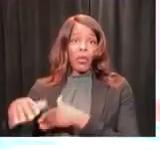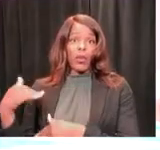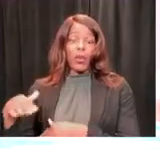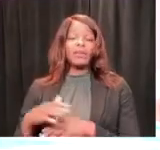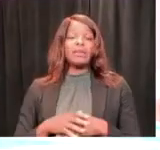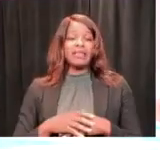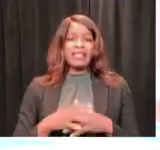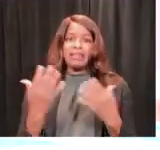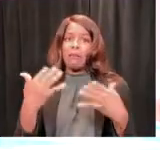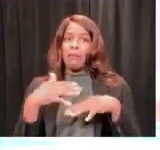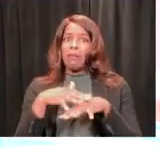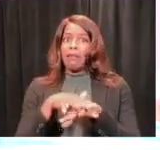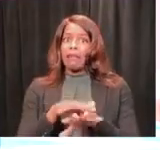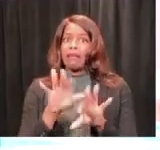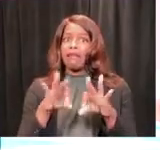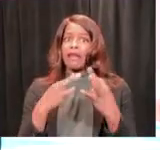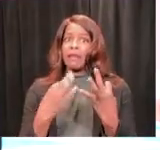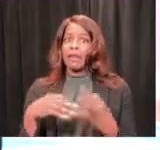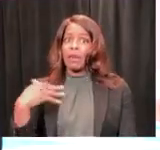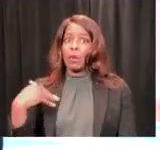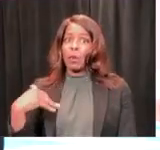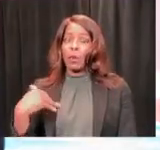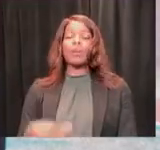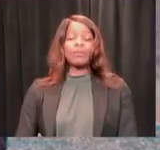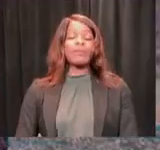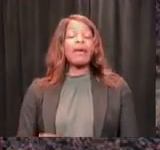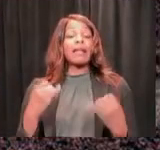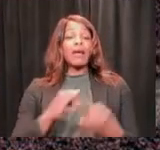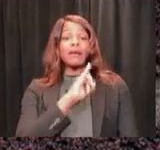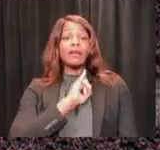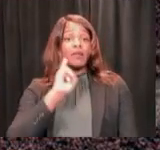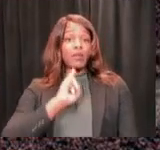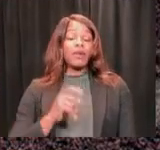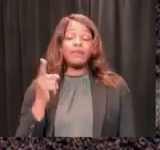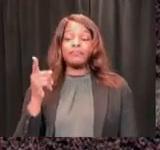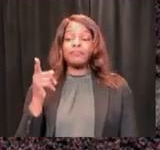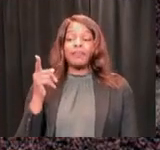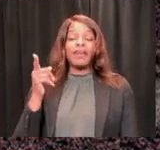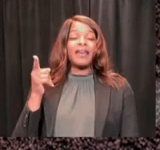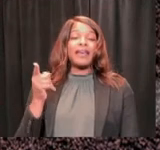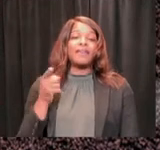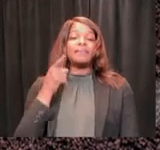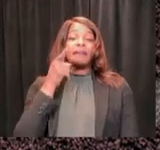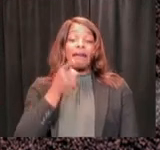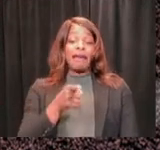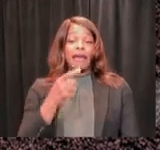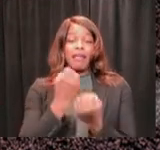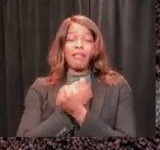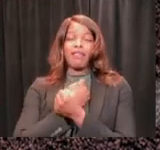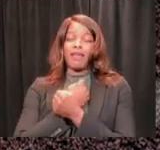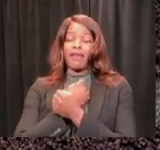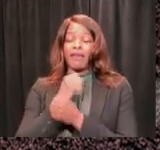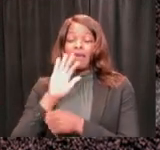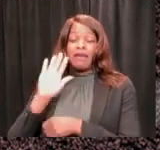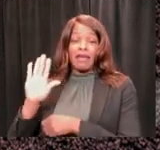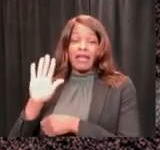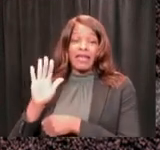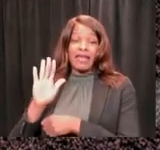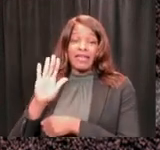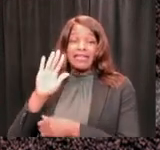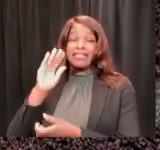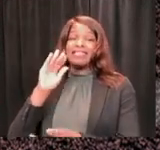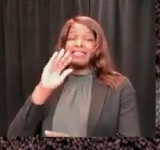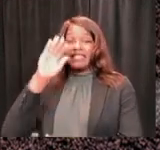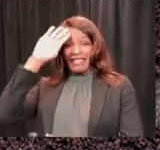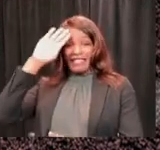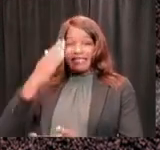right? And then look at the text, verse 3. Now Israel, that's the father, loved Joseph more than any of his sons. There's another issue,